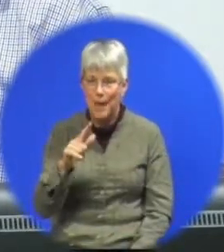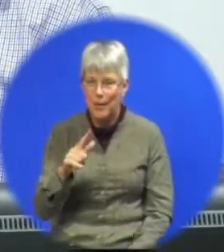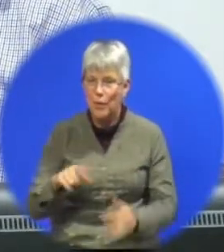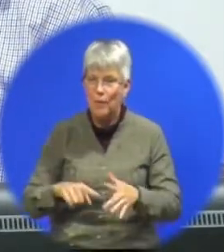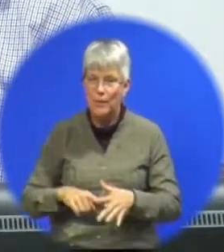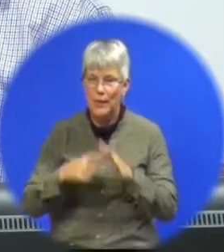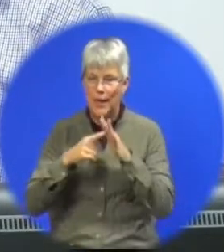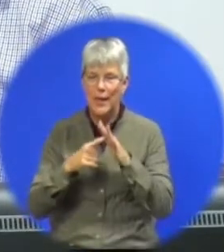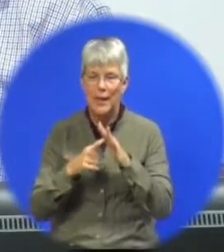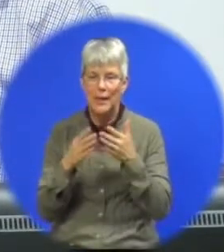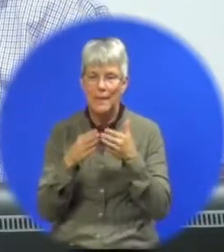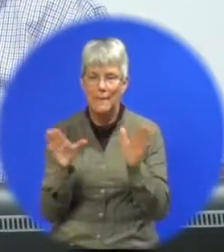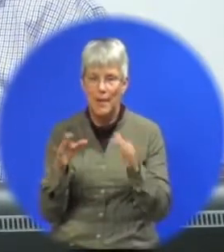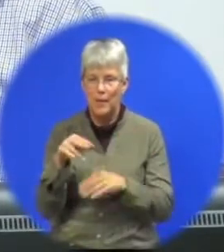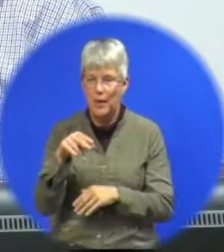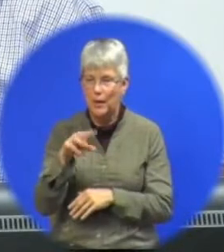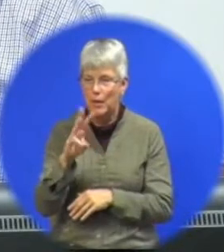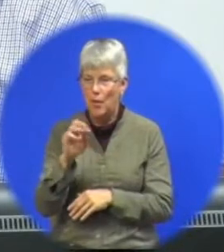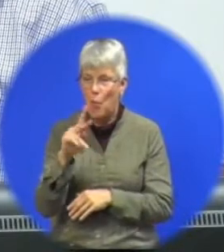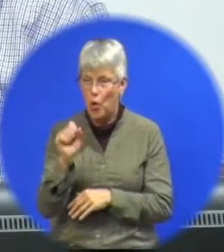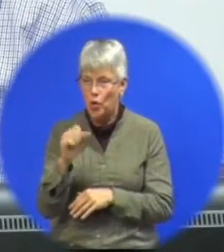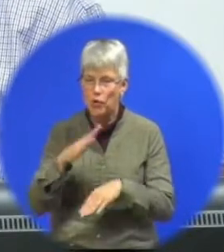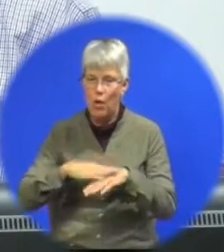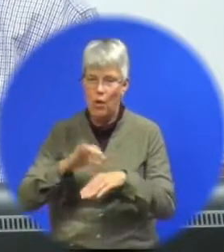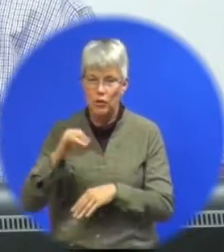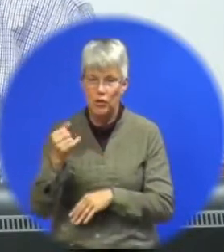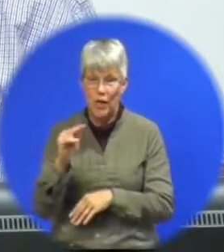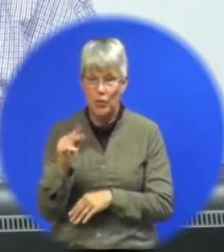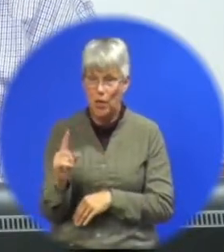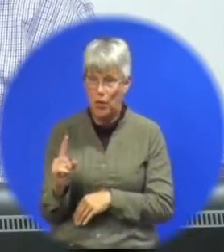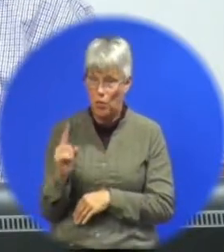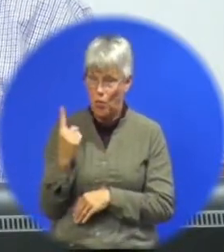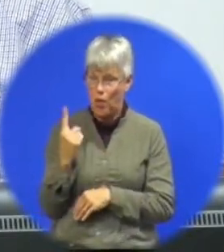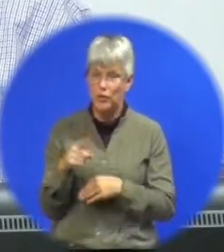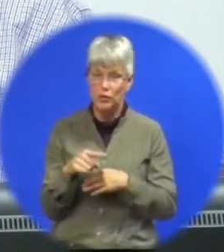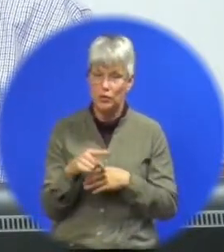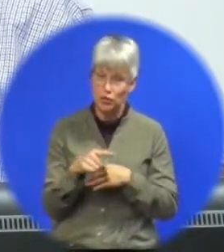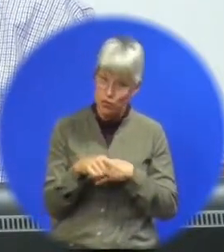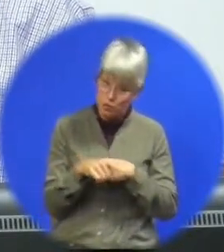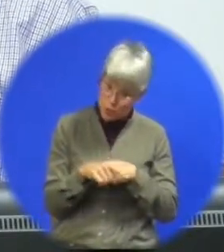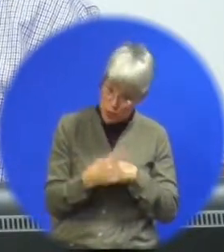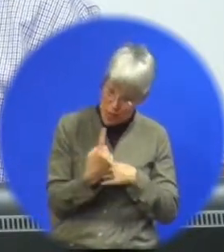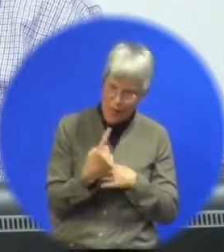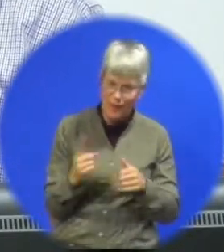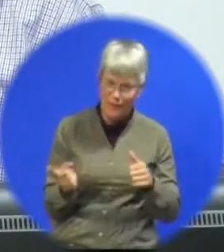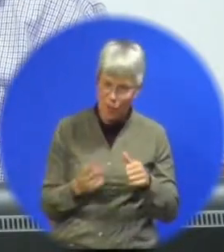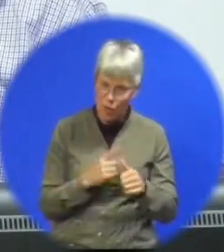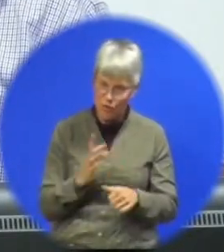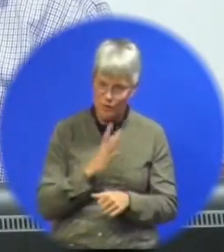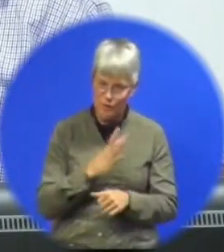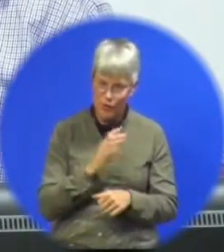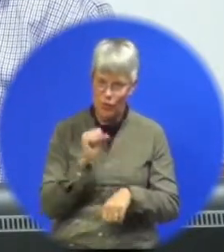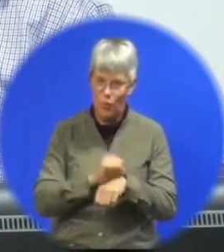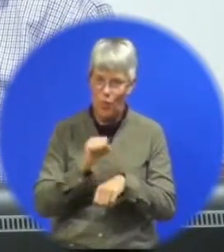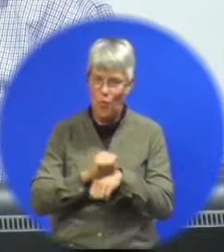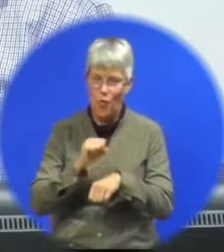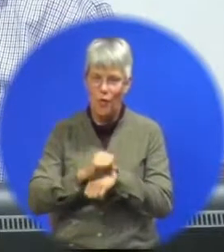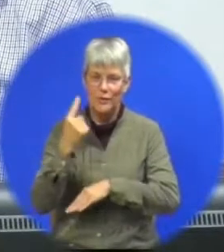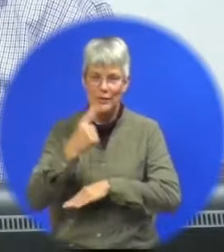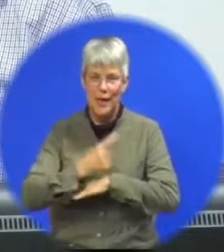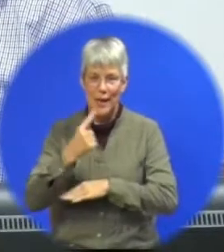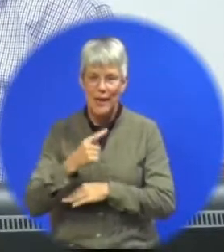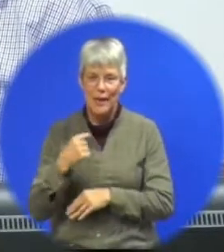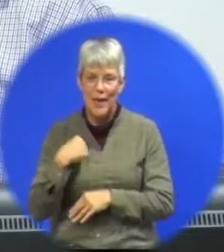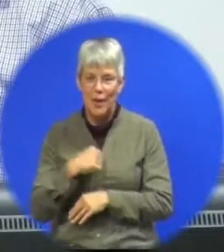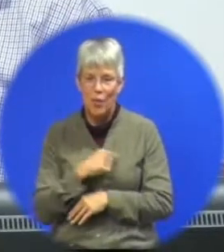Public Works January 1. Today's the first official work day, and we are